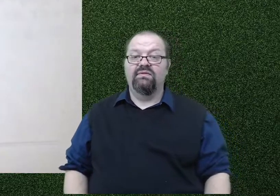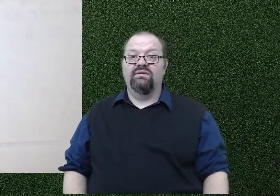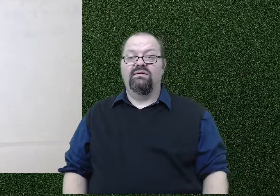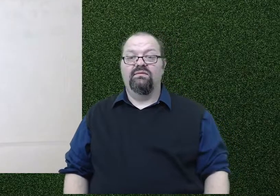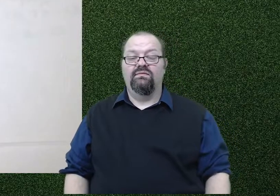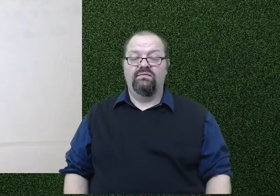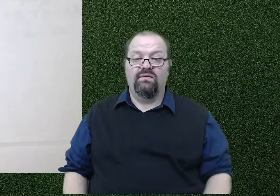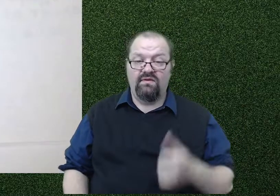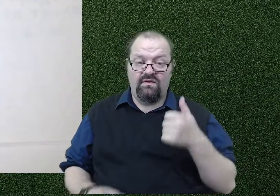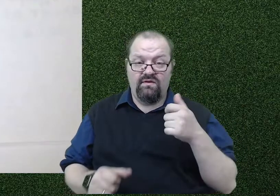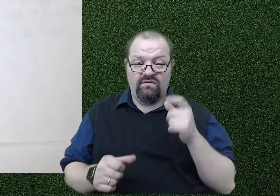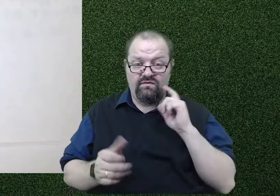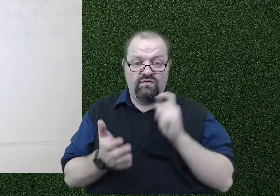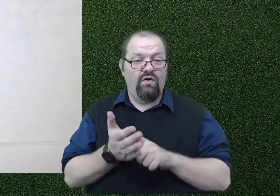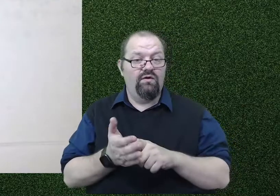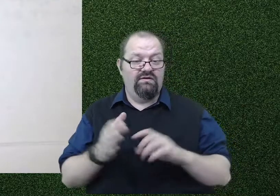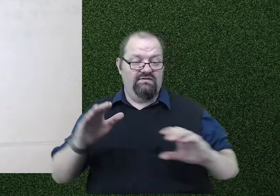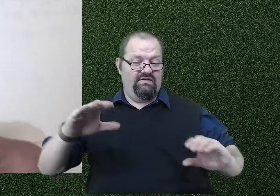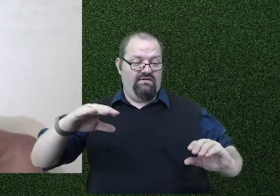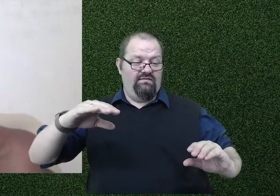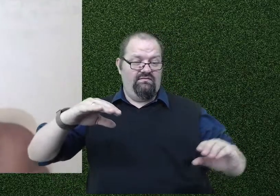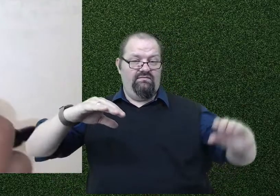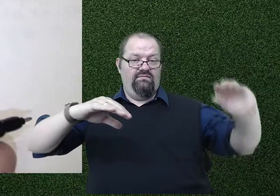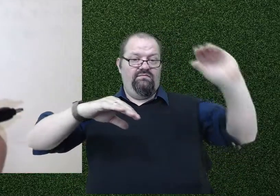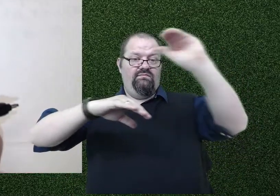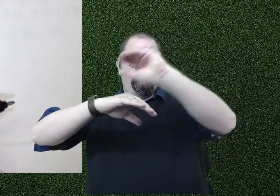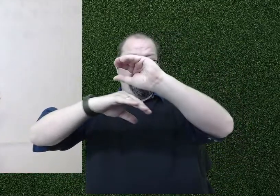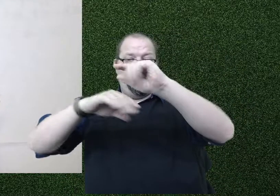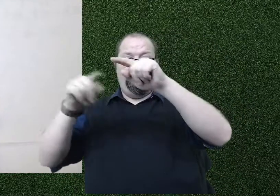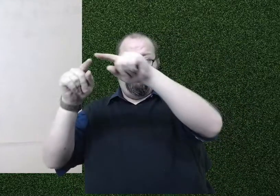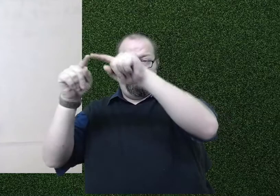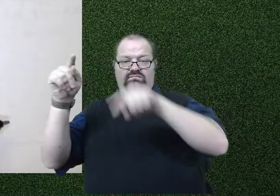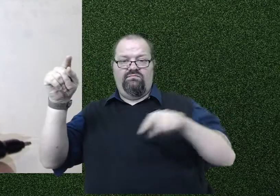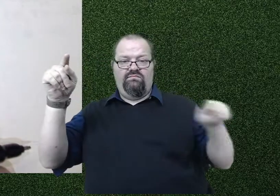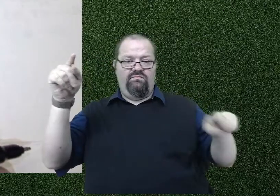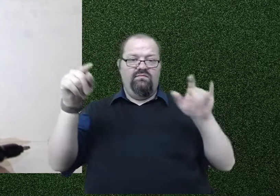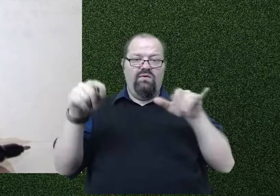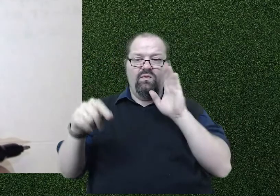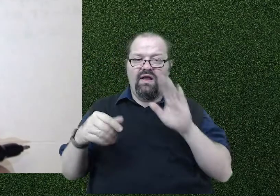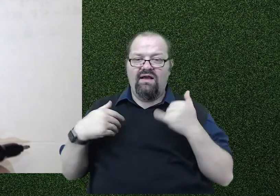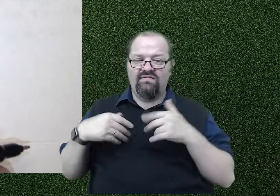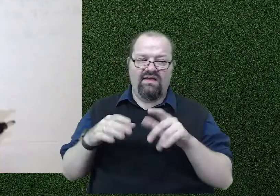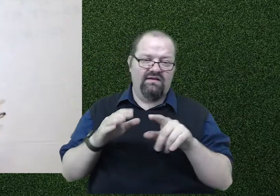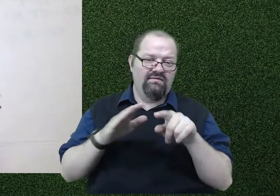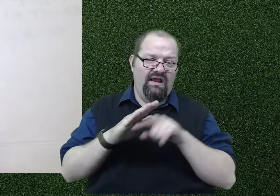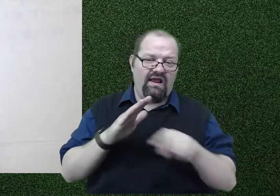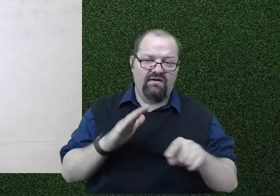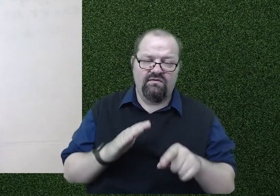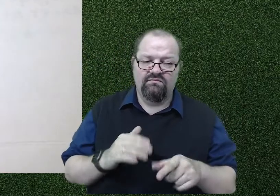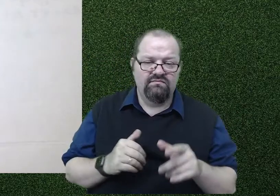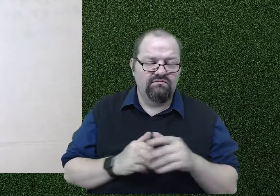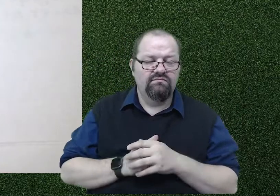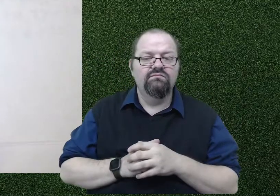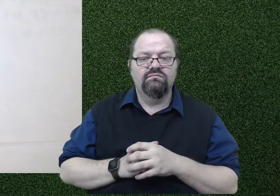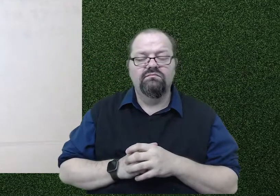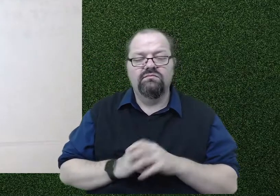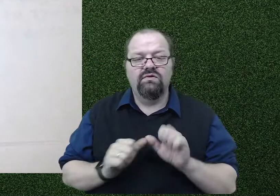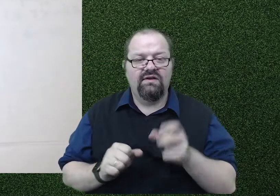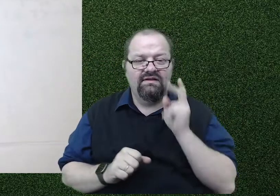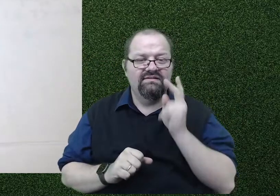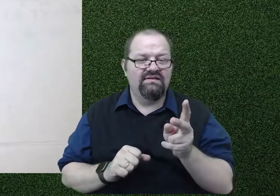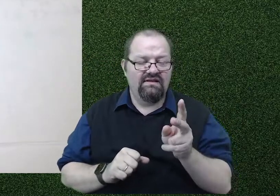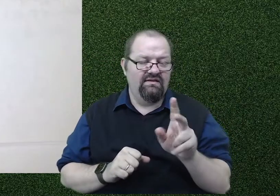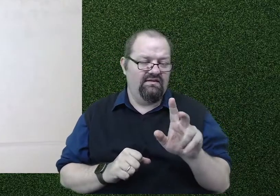both start in the same place. So theta is the angle between F and D, or you could just draw your F down here. You see that theta is the